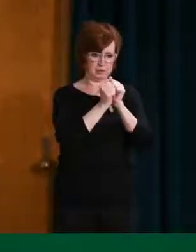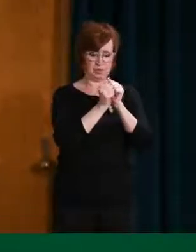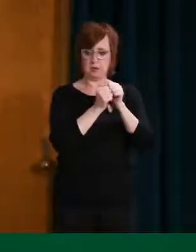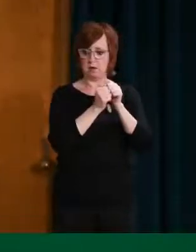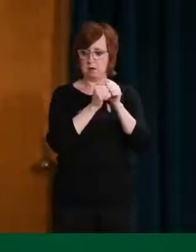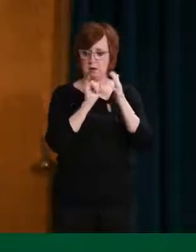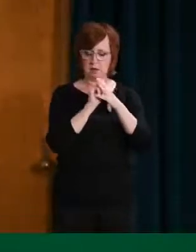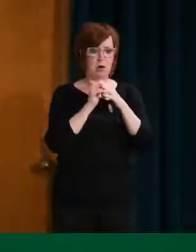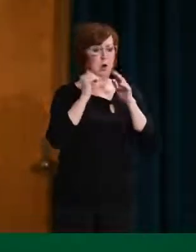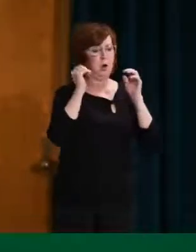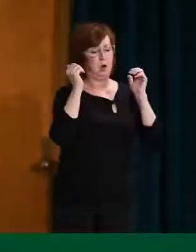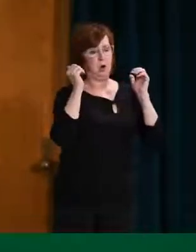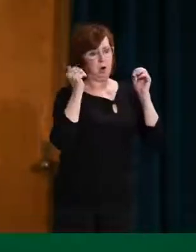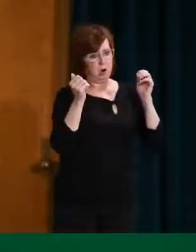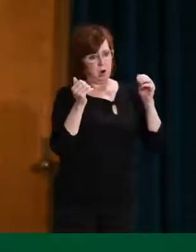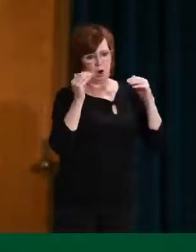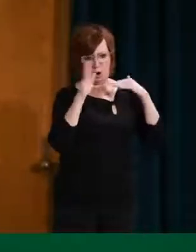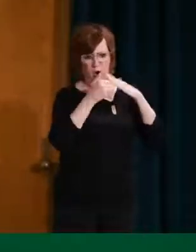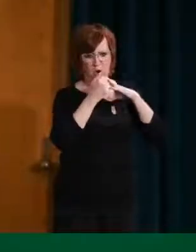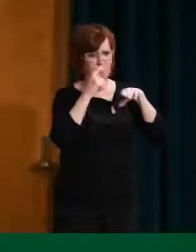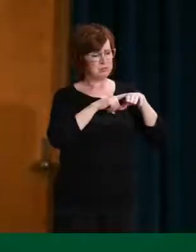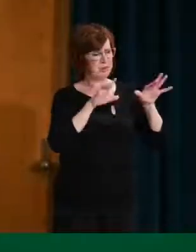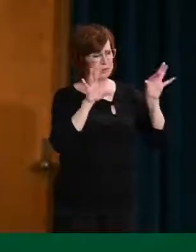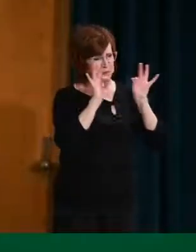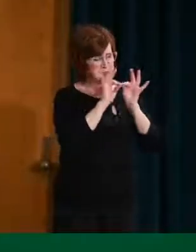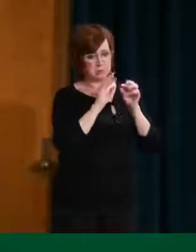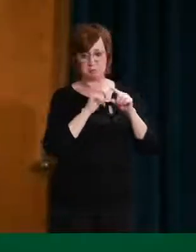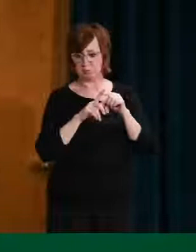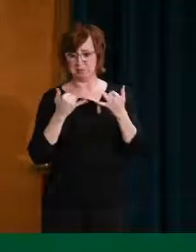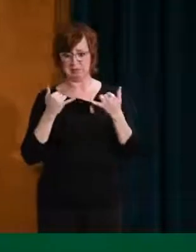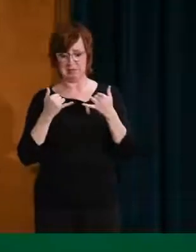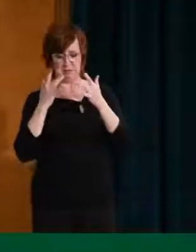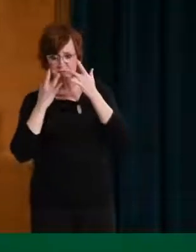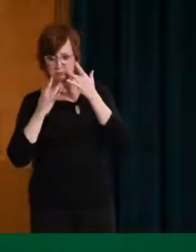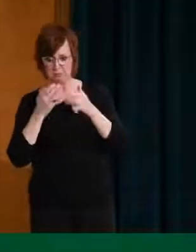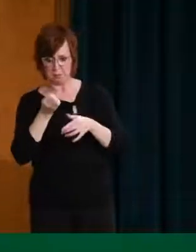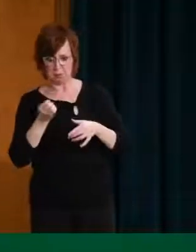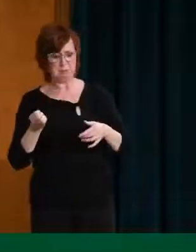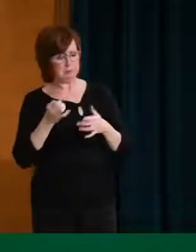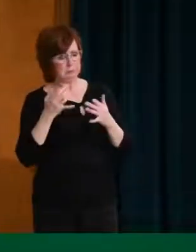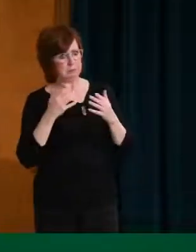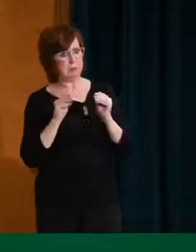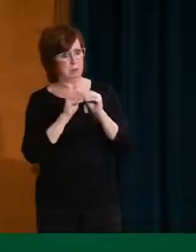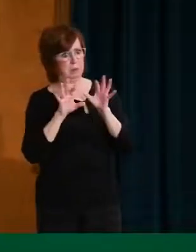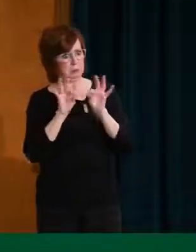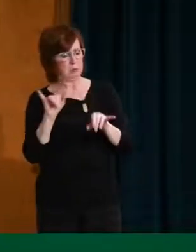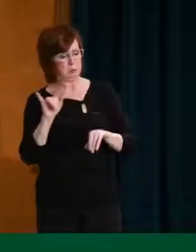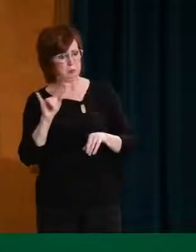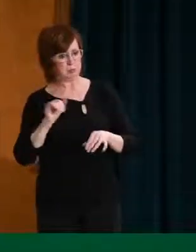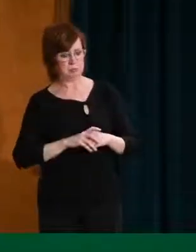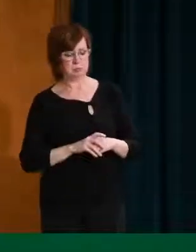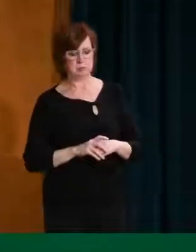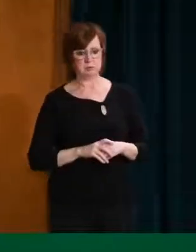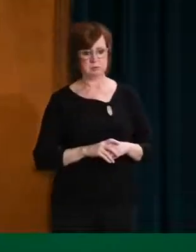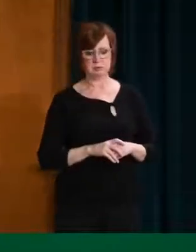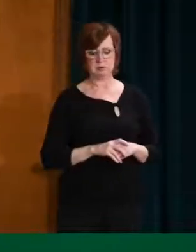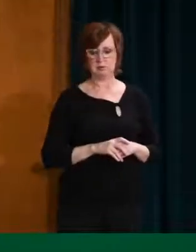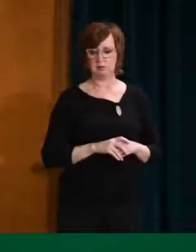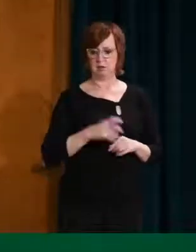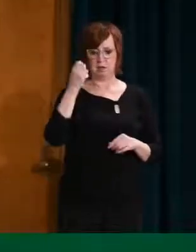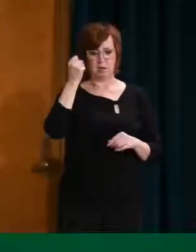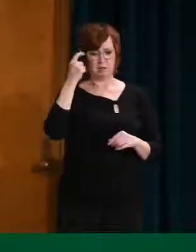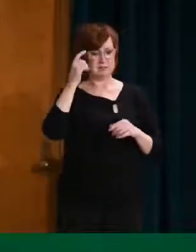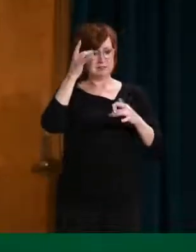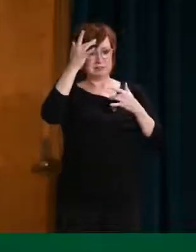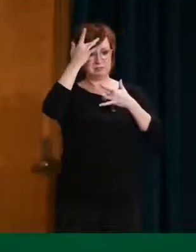that may be operationalized or actually done in real time inside a pandemic scenario where you